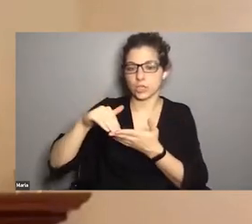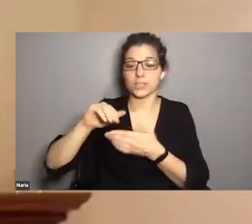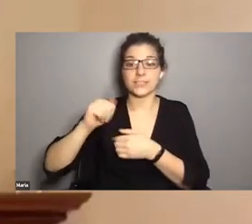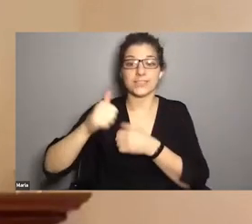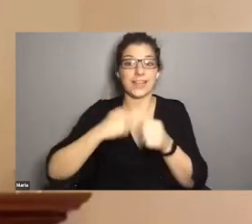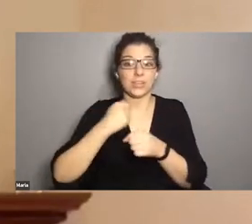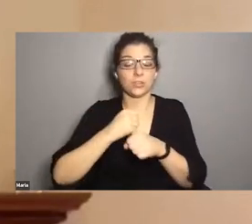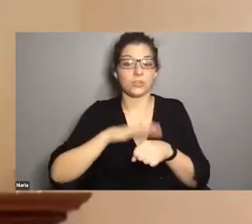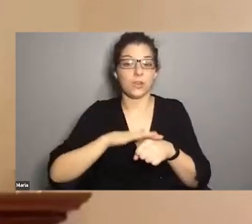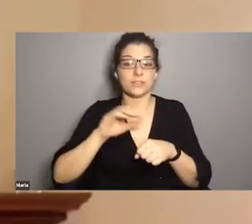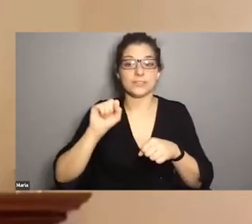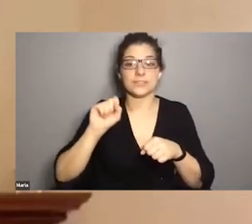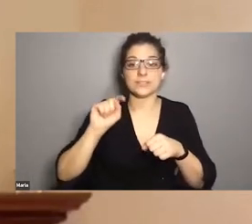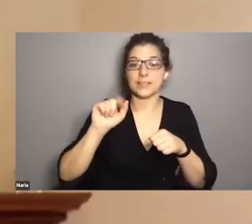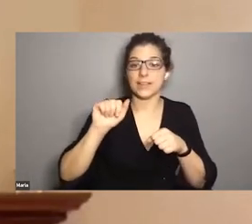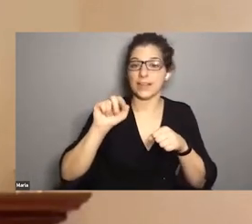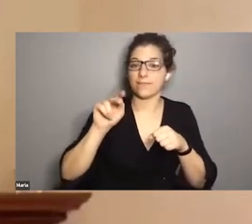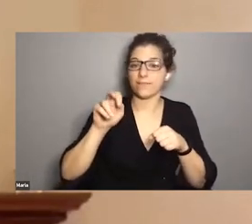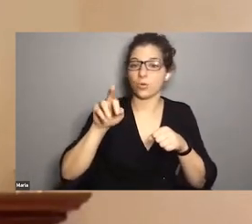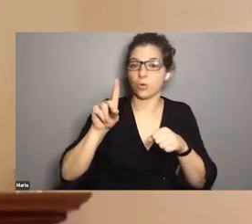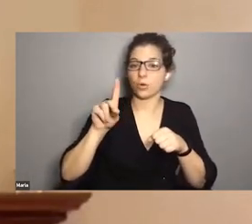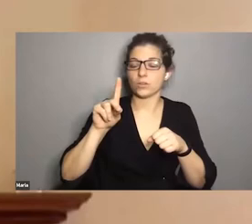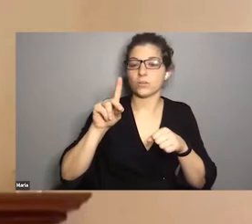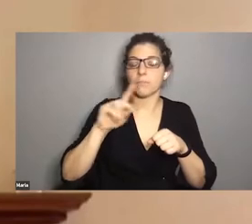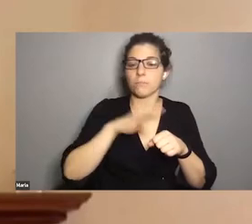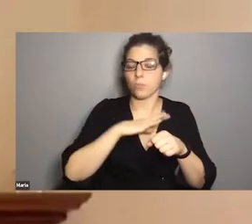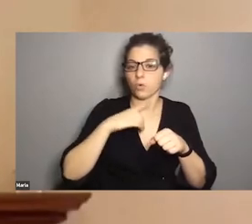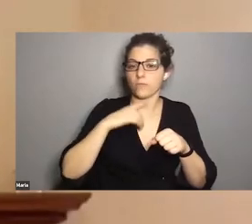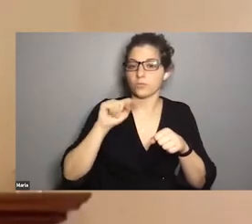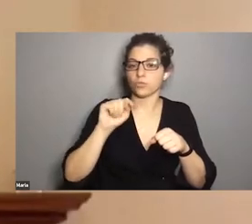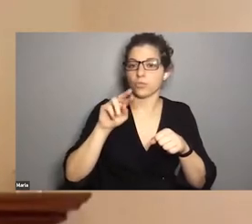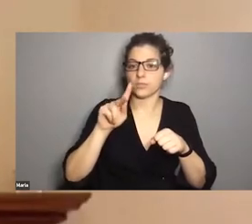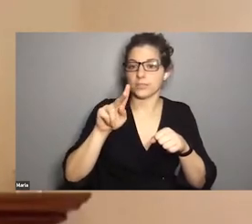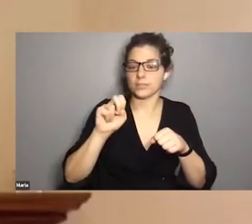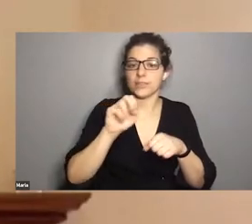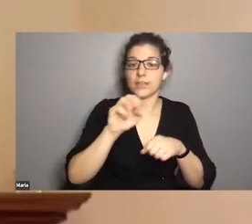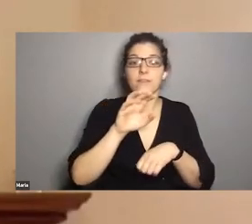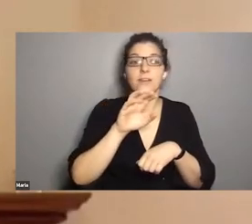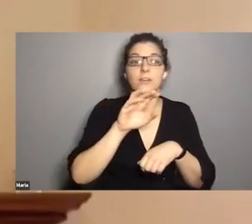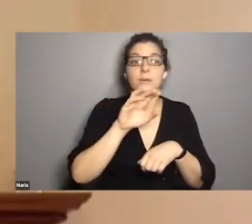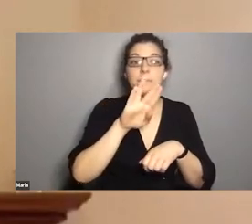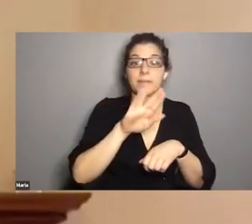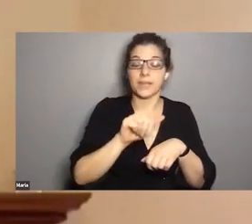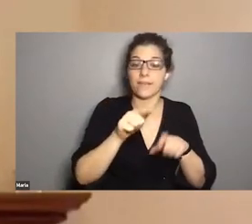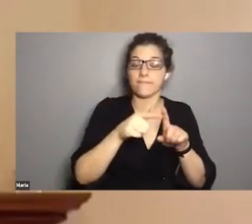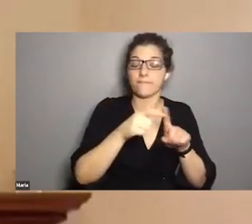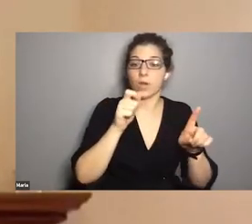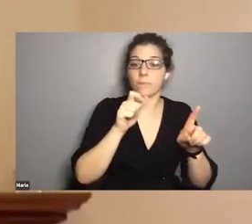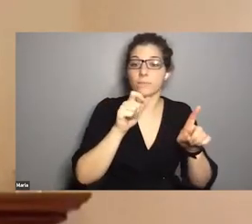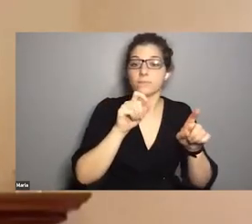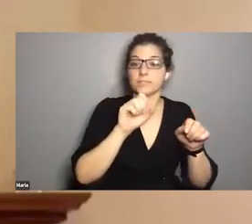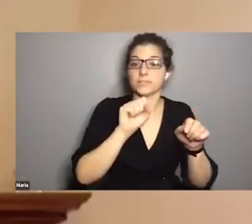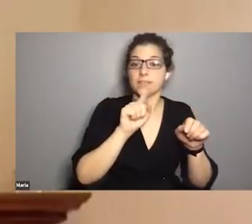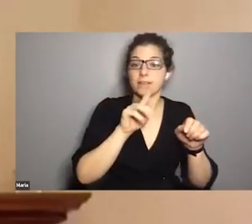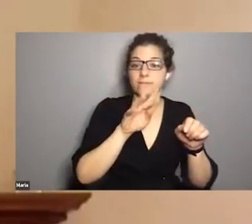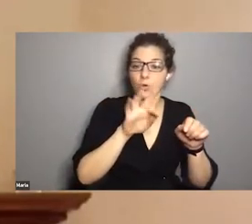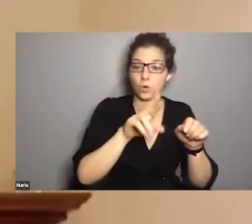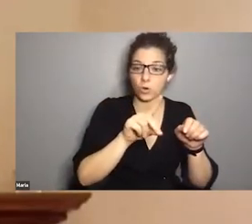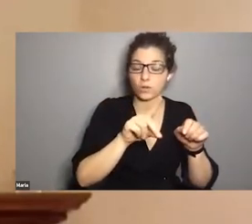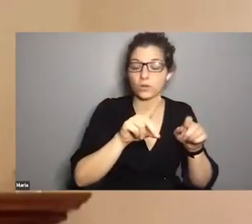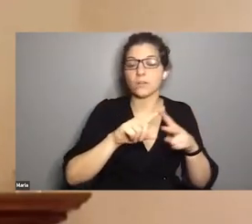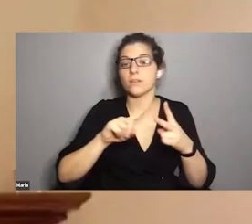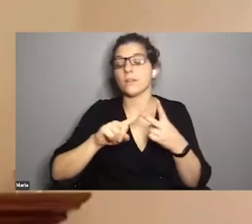on Stanford University's board of trustees. She holds a BA from Stanford, a master's in science from the London School